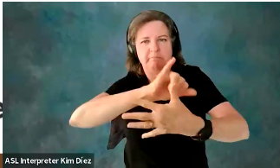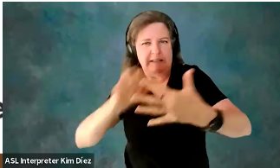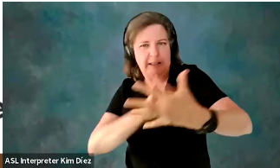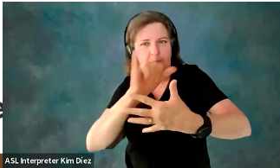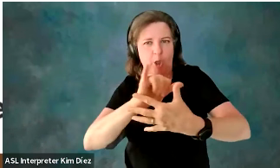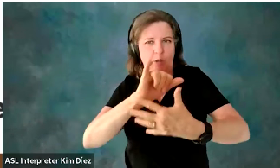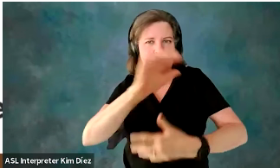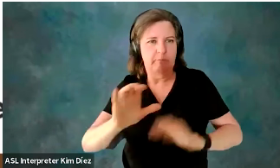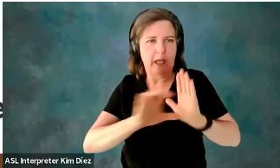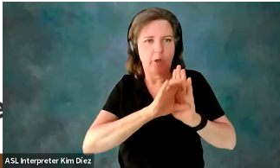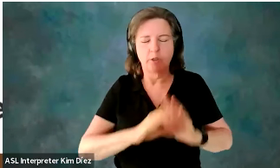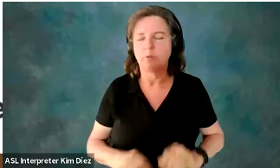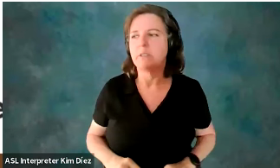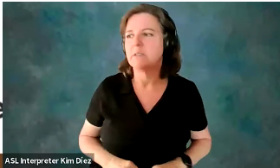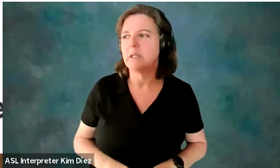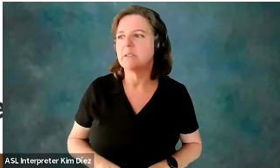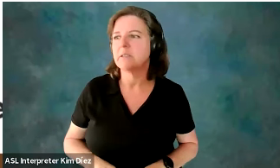properties. So